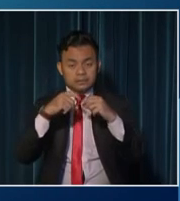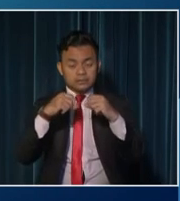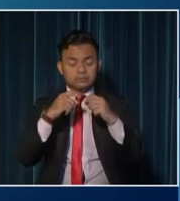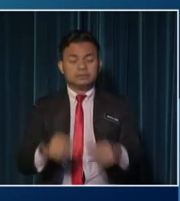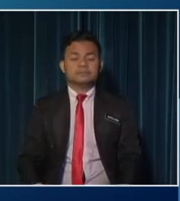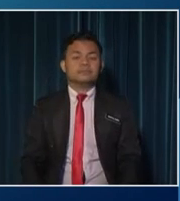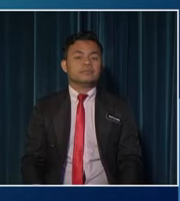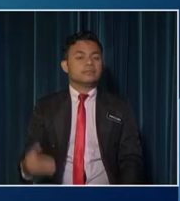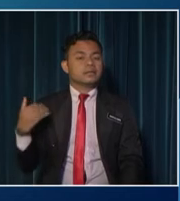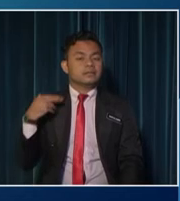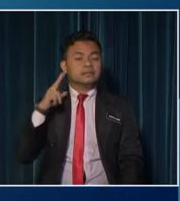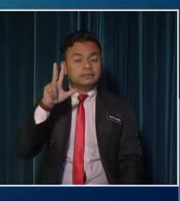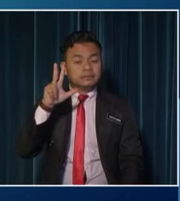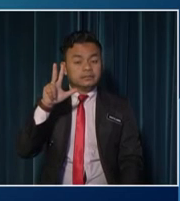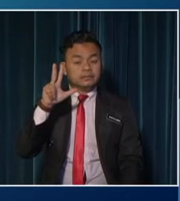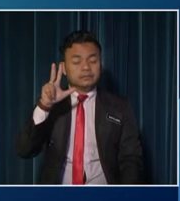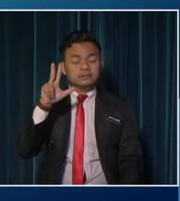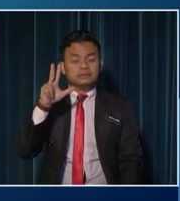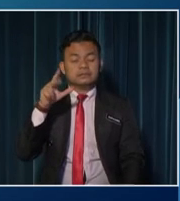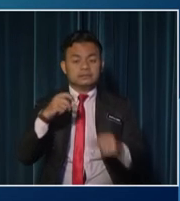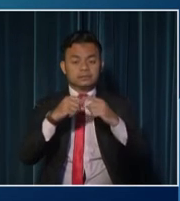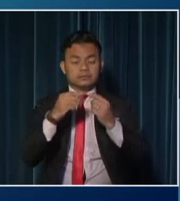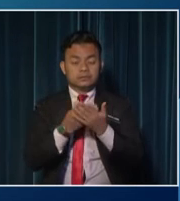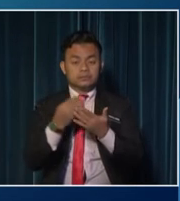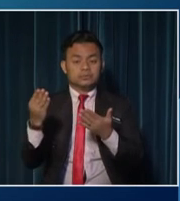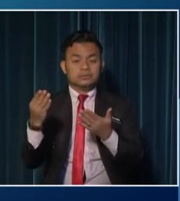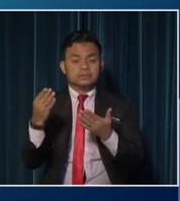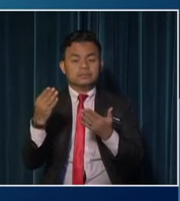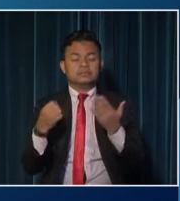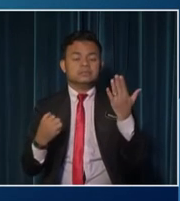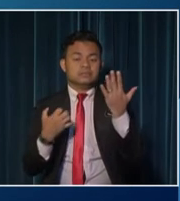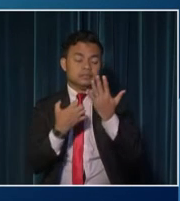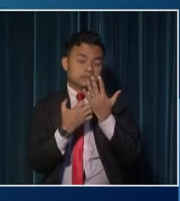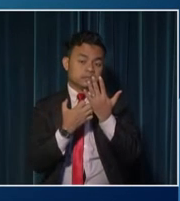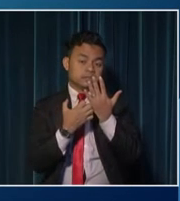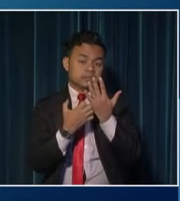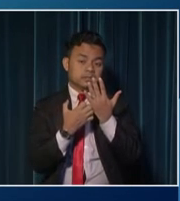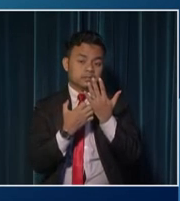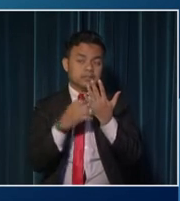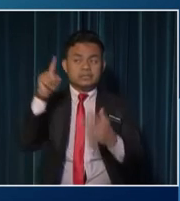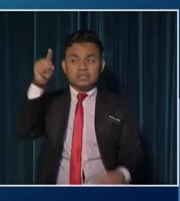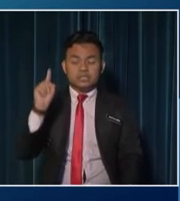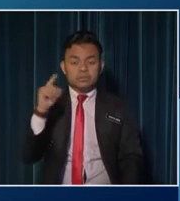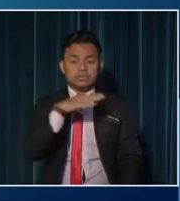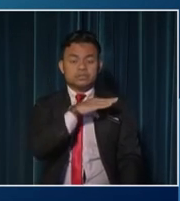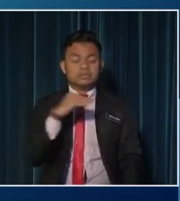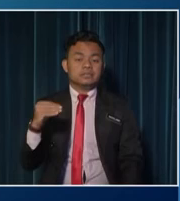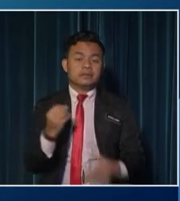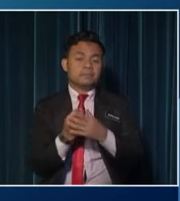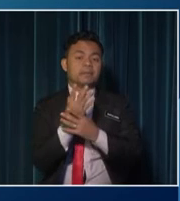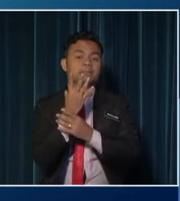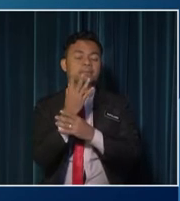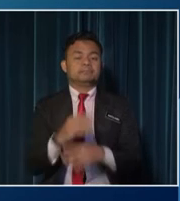three electrical components: the dry cell, the switch, and the bulb.